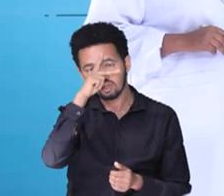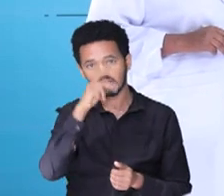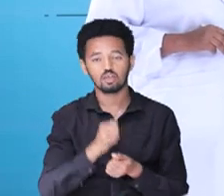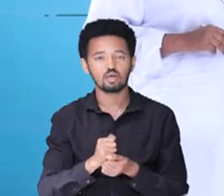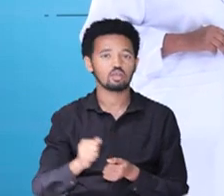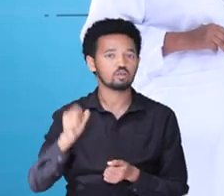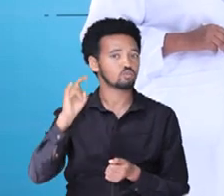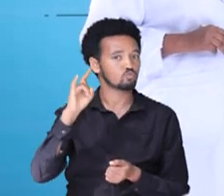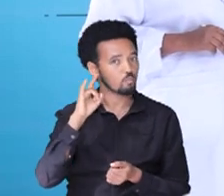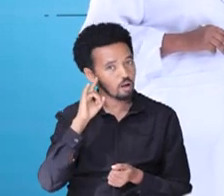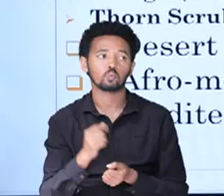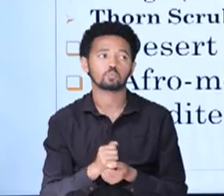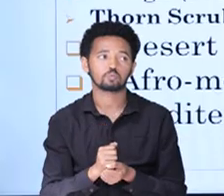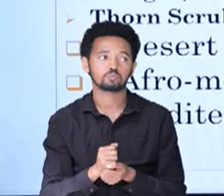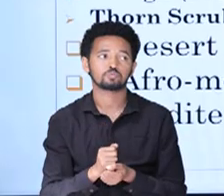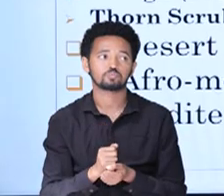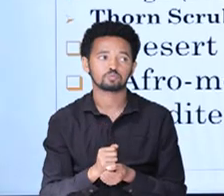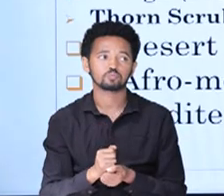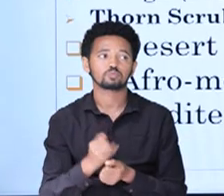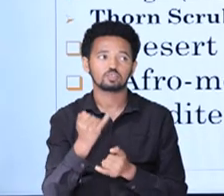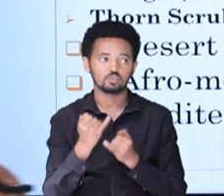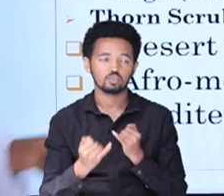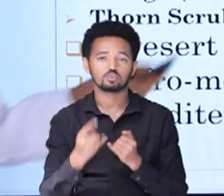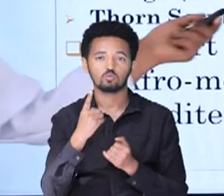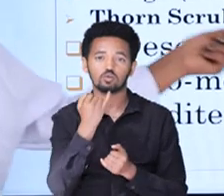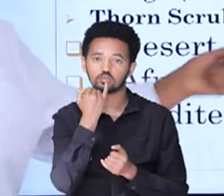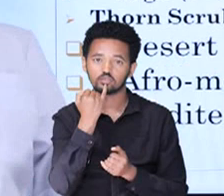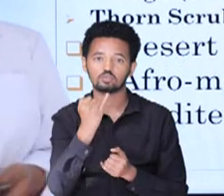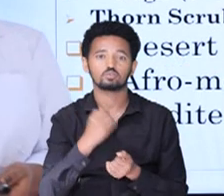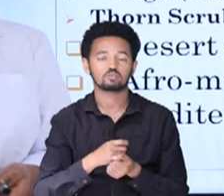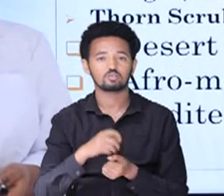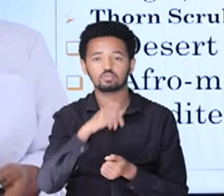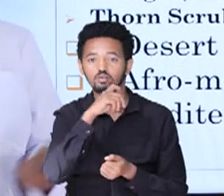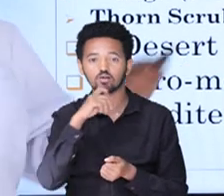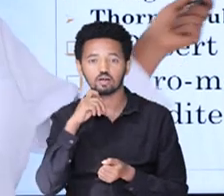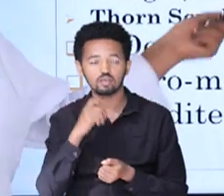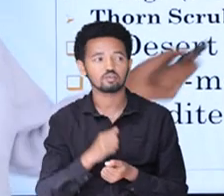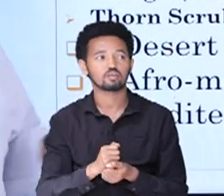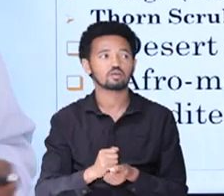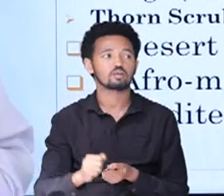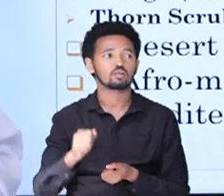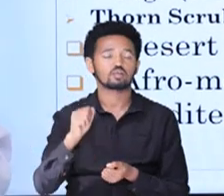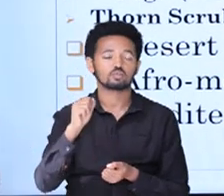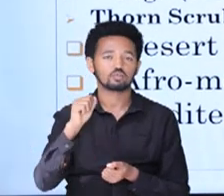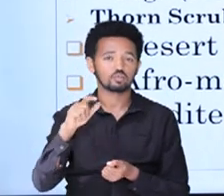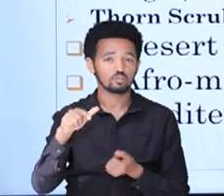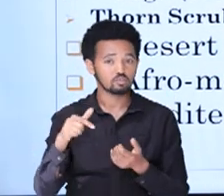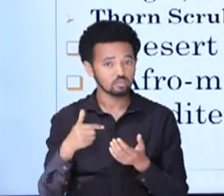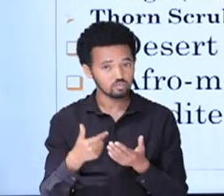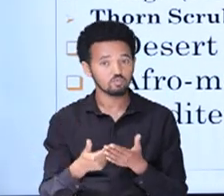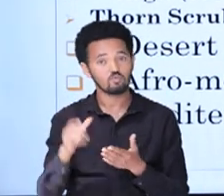also in western Africa. And the last one is the dry savanna. The dry savanna